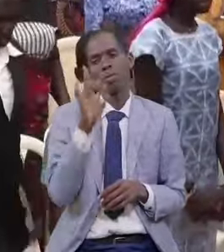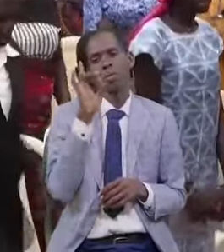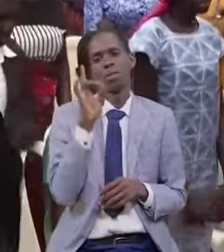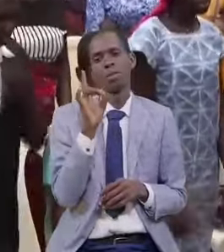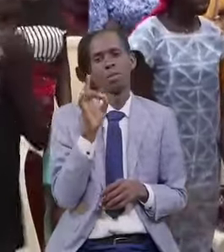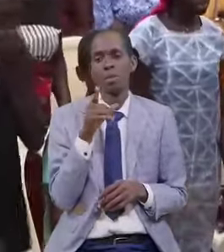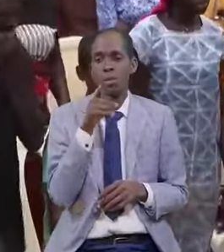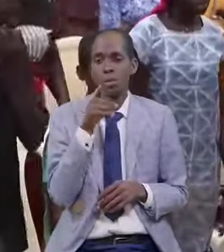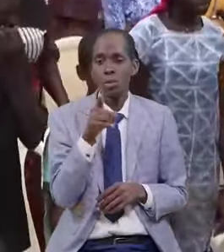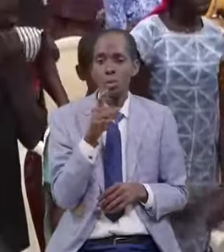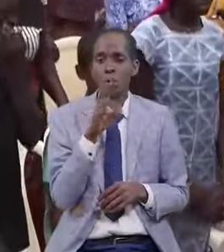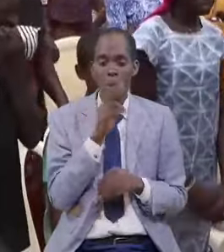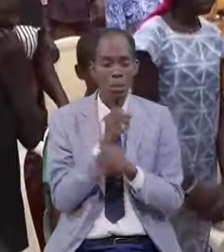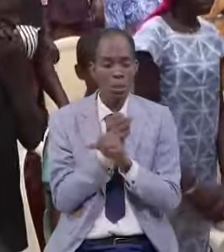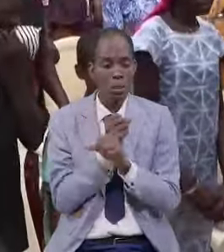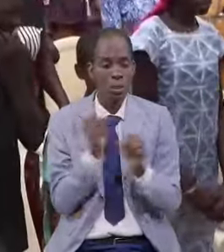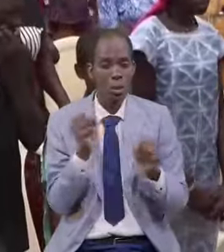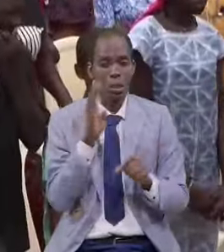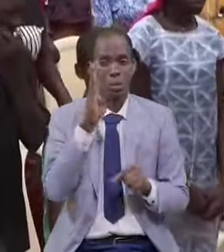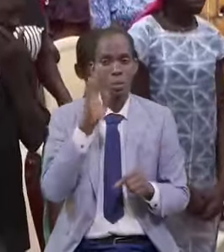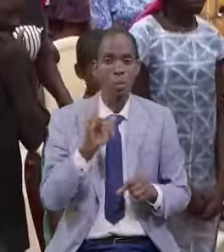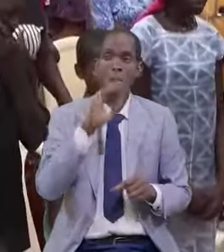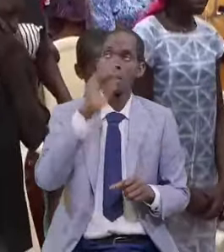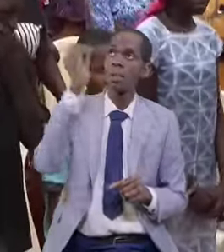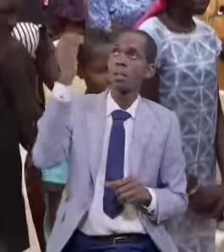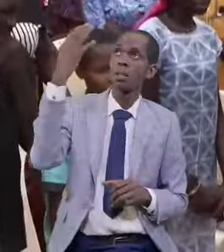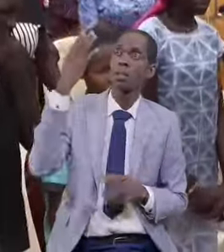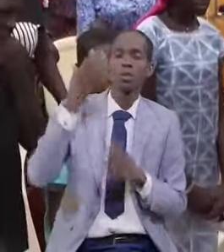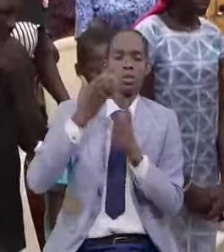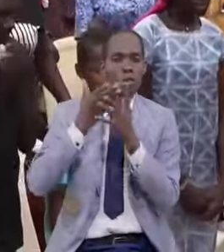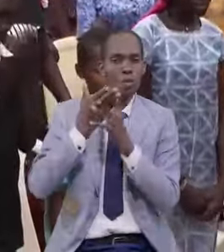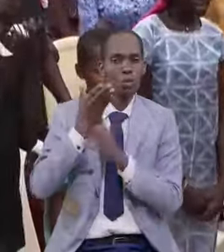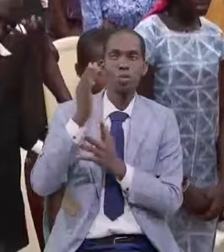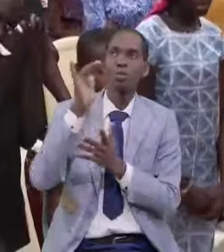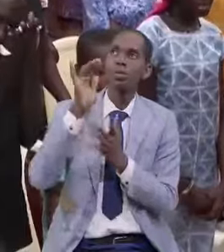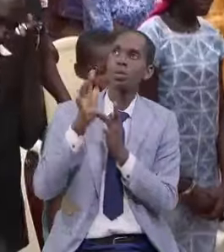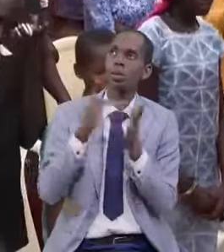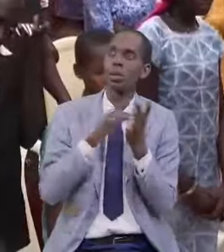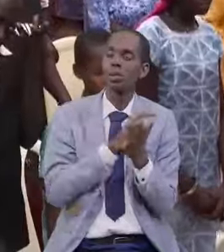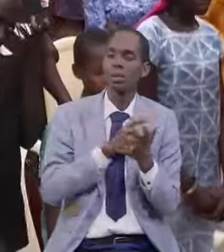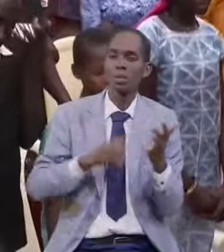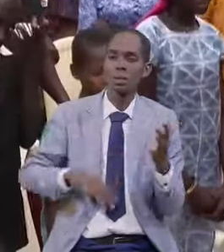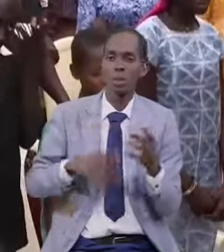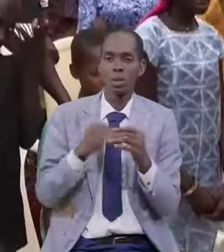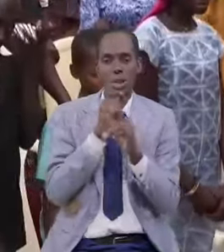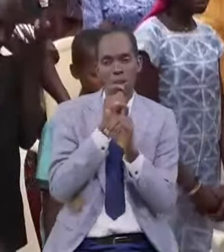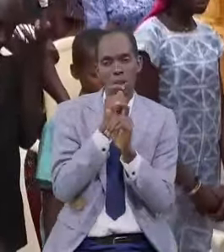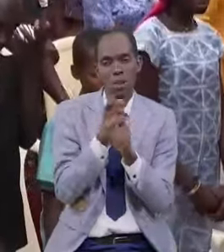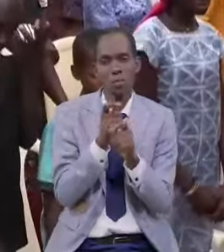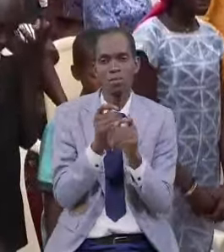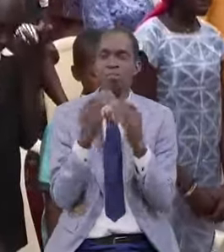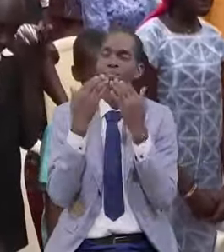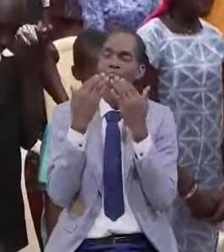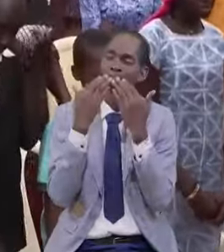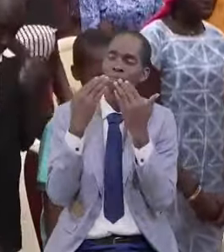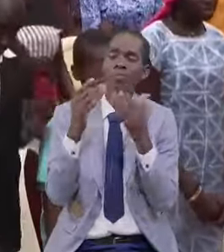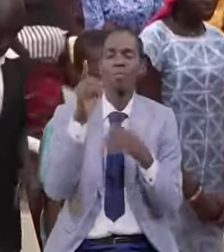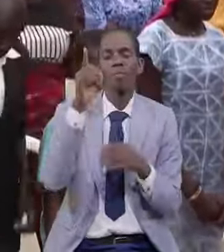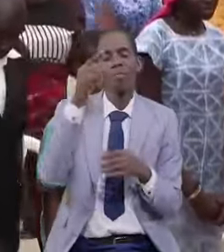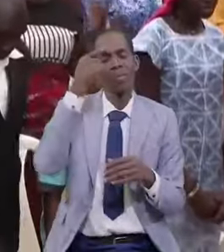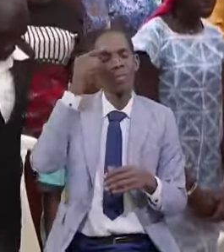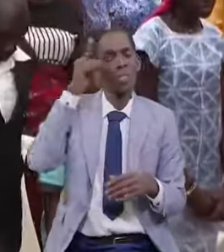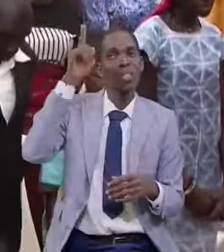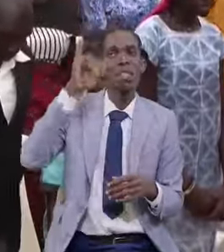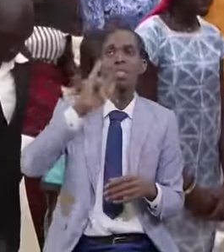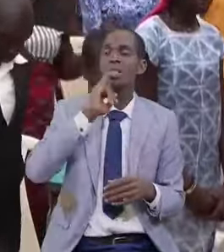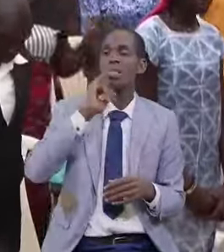gift and we are saved by grace through what God has done unto us he is the governor who suffered for for